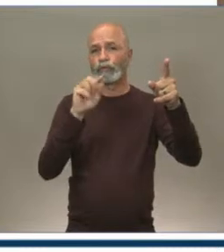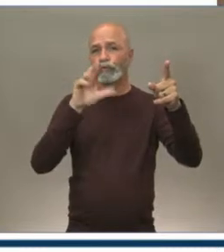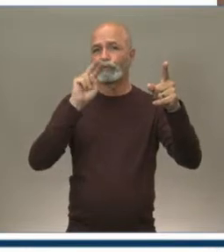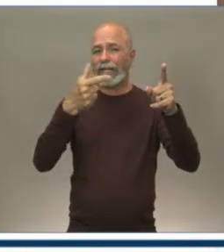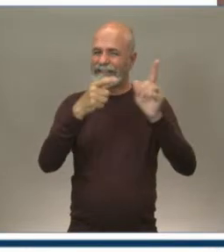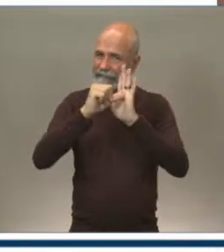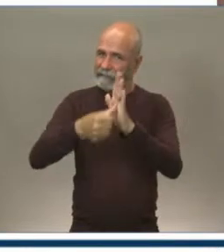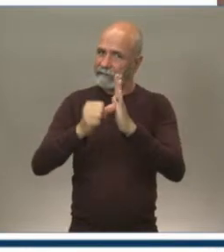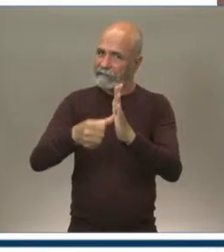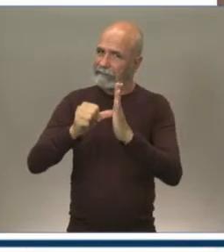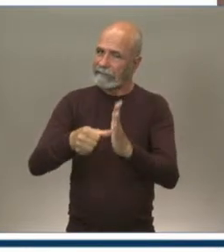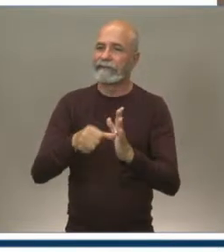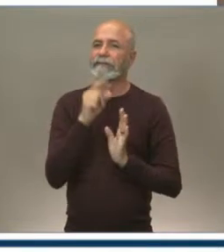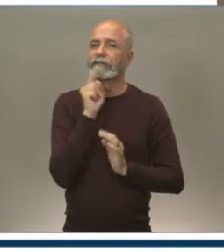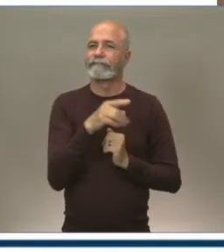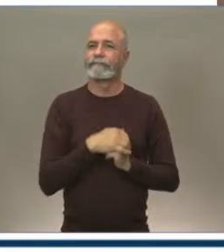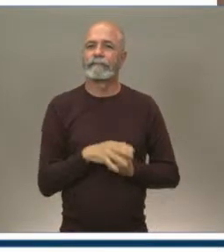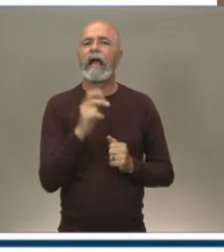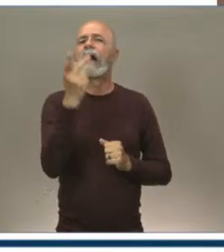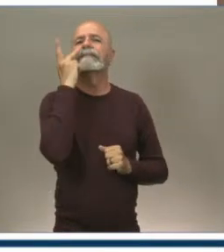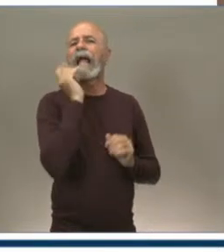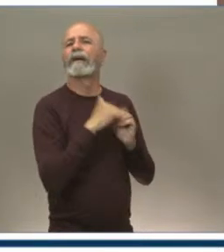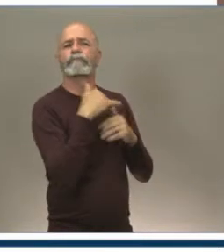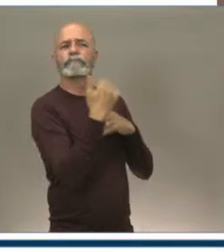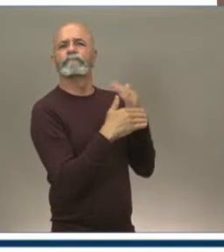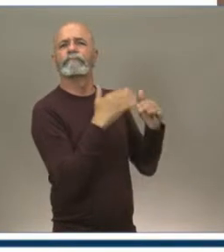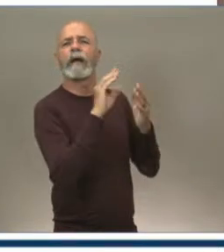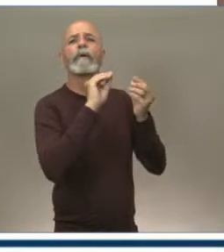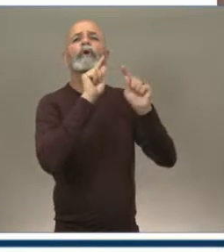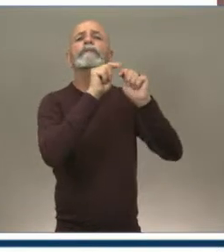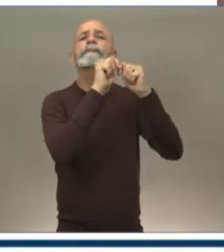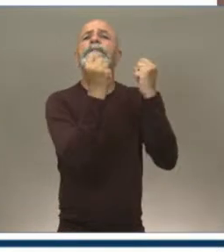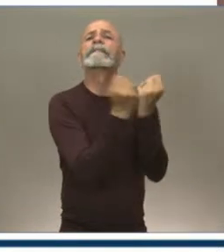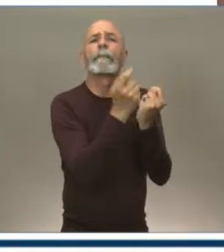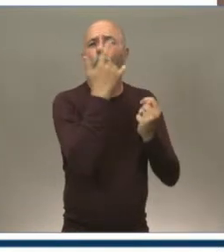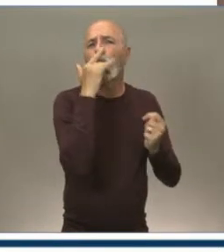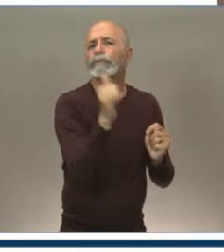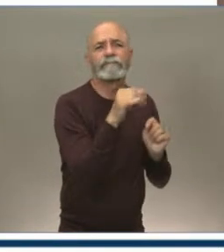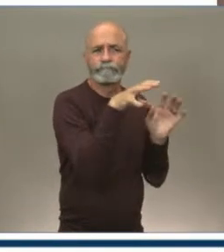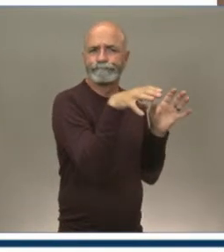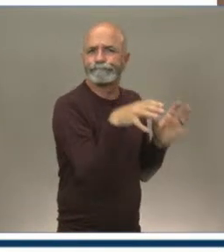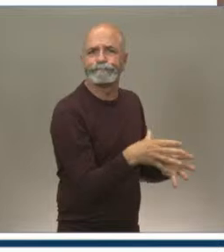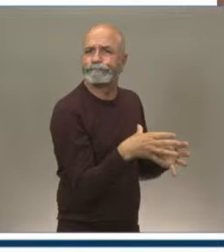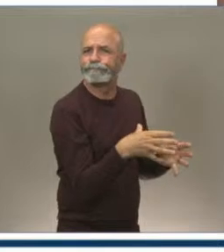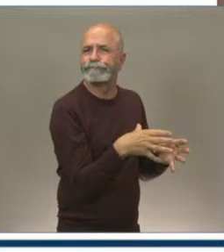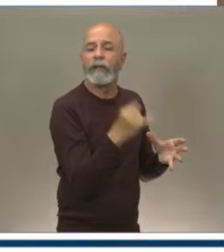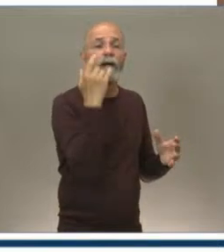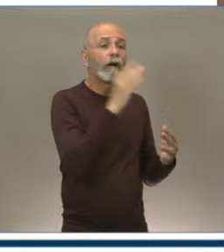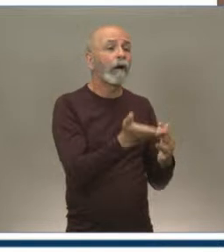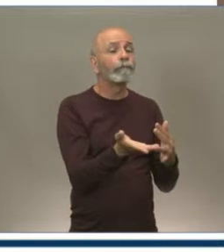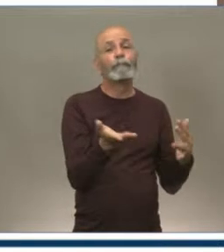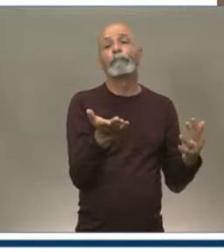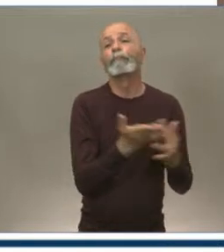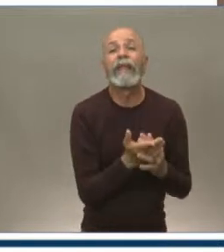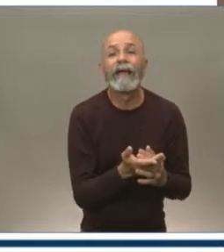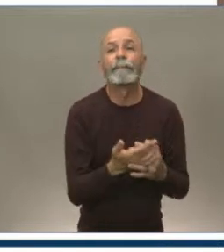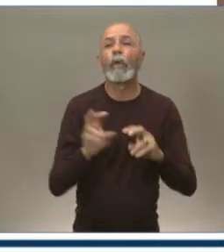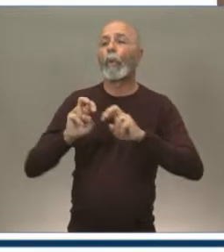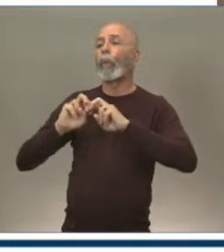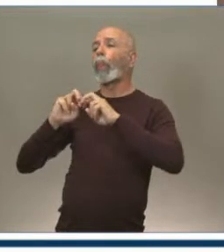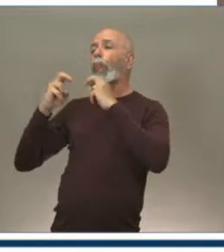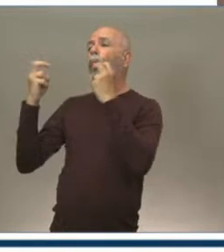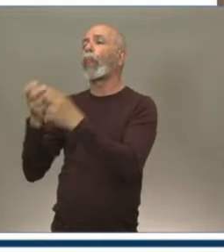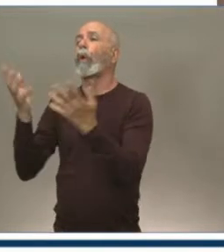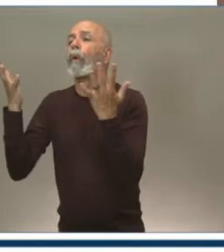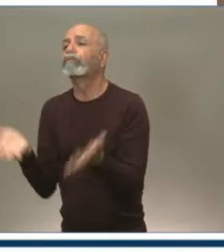at how our teams and reminding them that in our break rooms and in common rooms, that we just need to be very